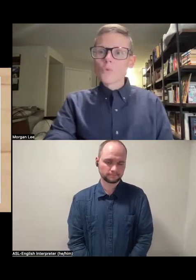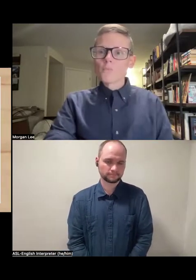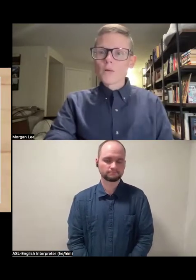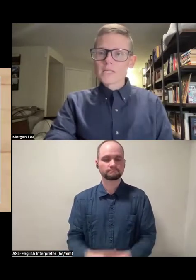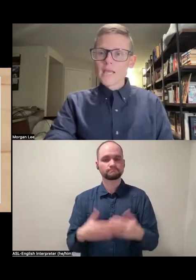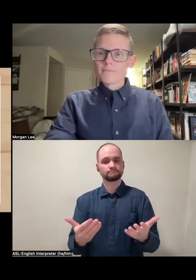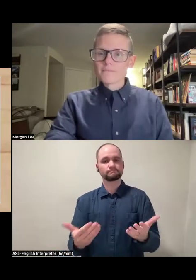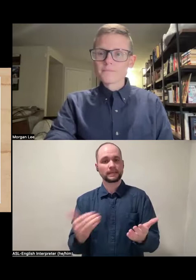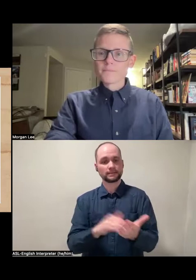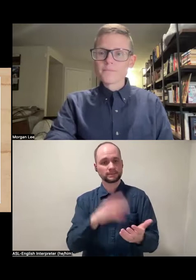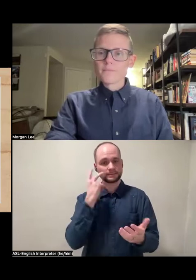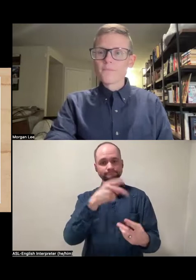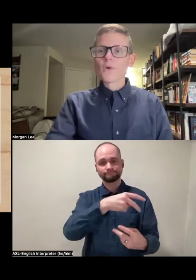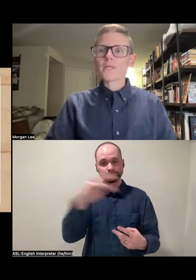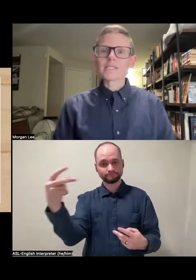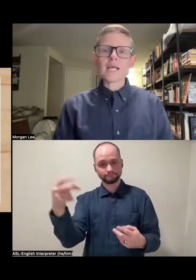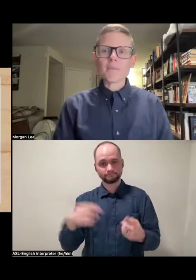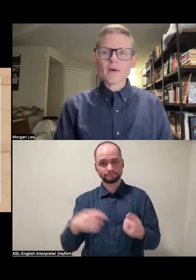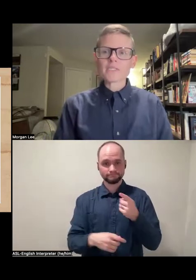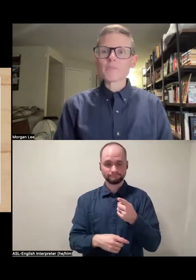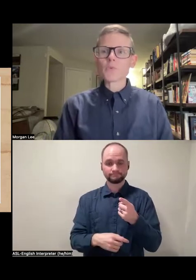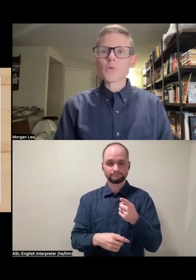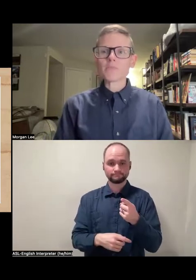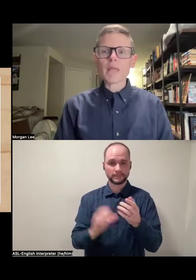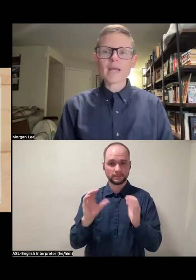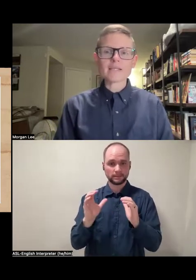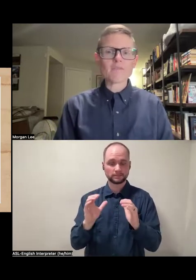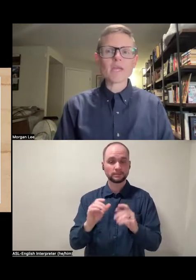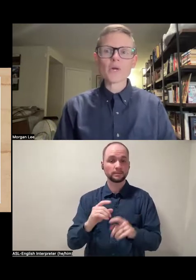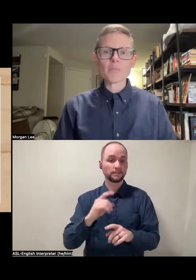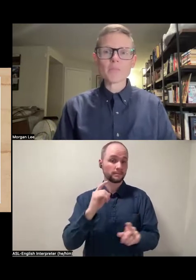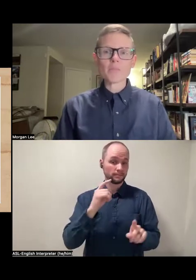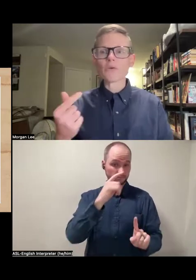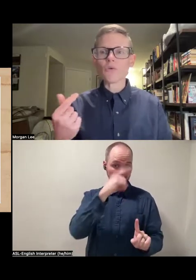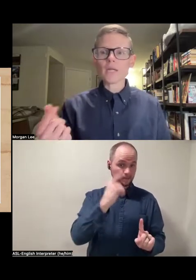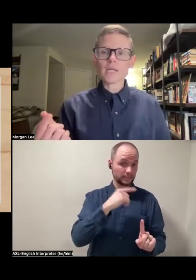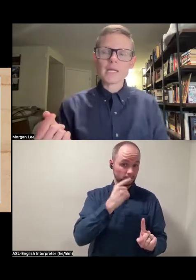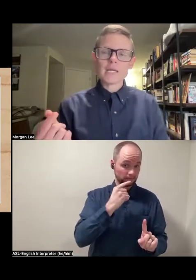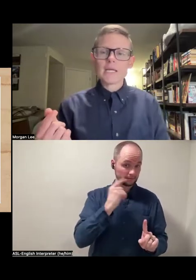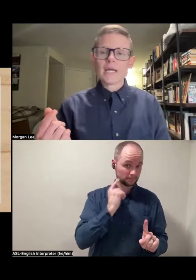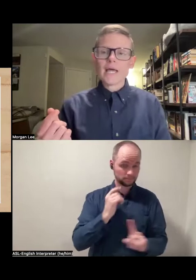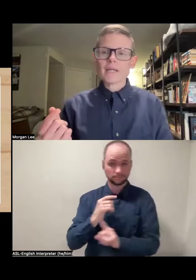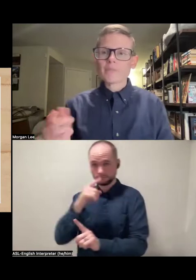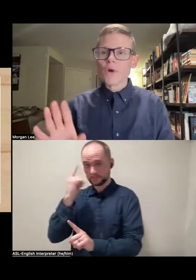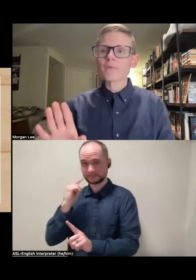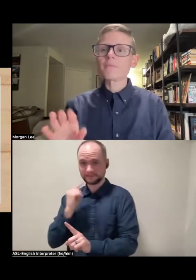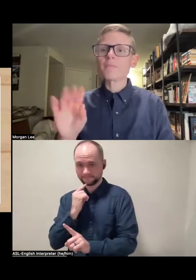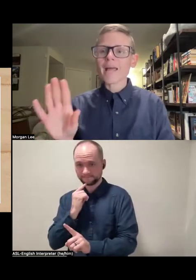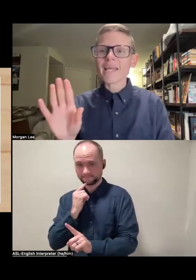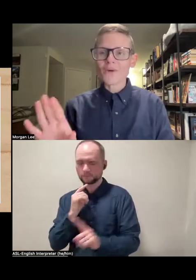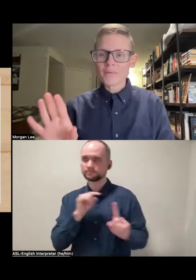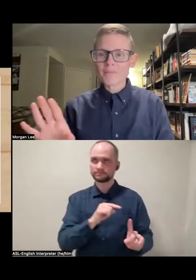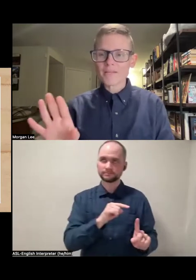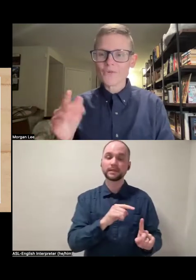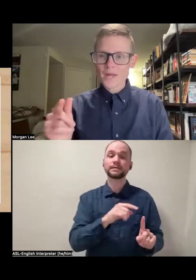So once again, we're going to see a comparison between Black deaf hearing people in green and, I'm sorry,